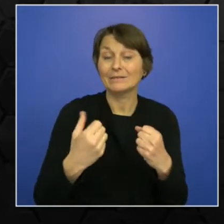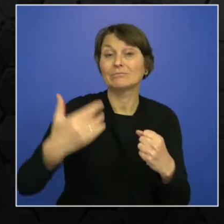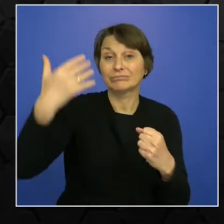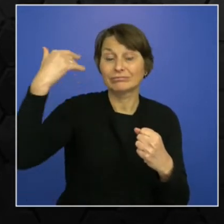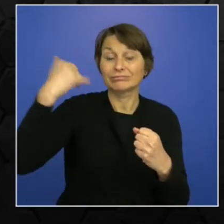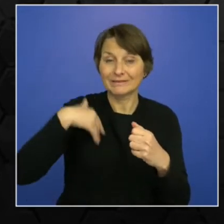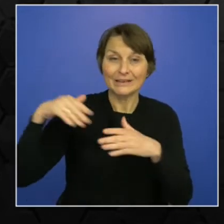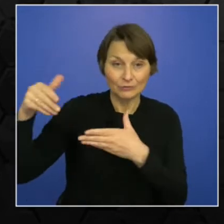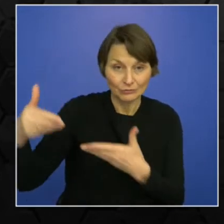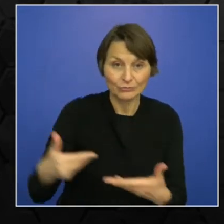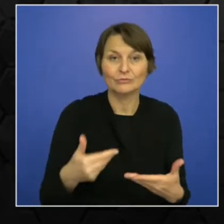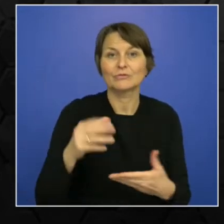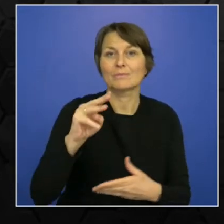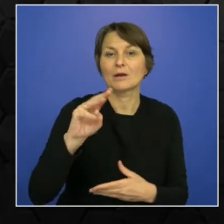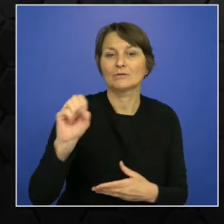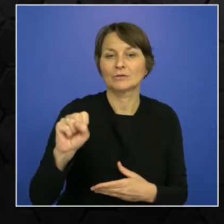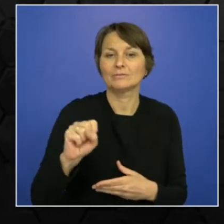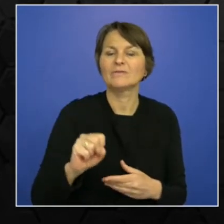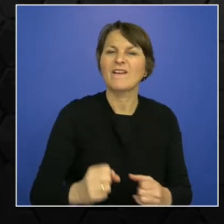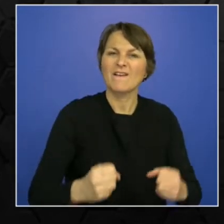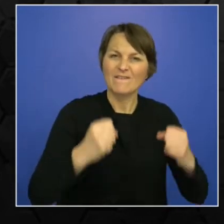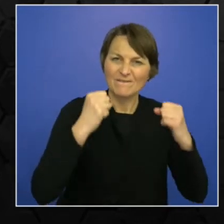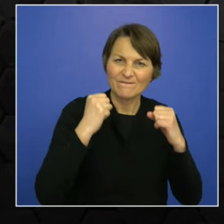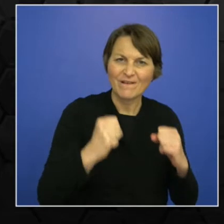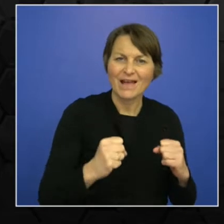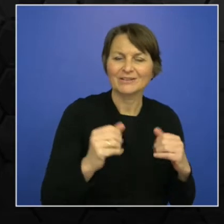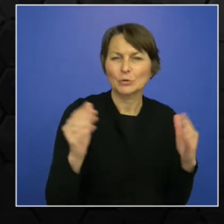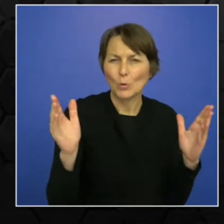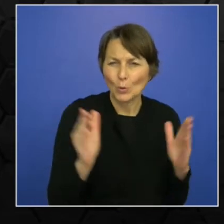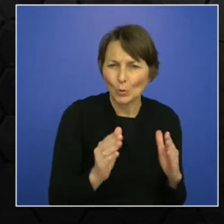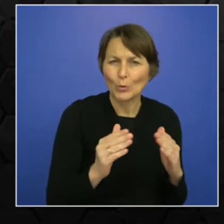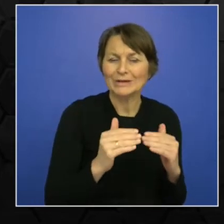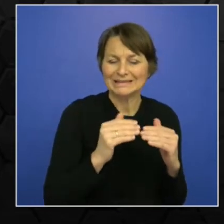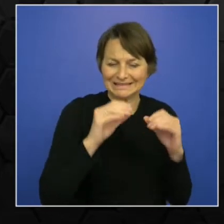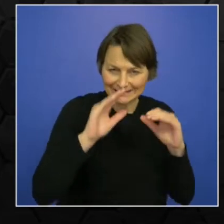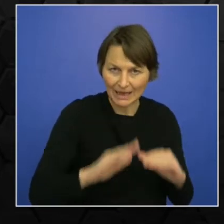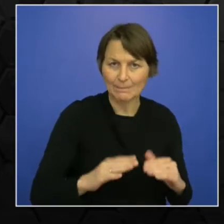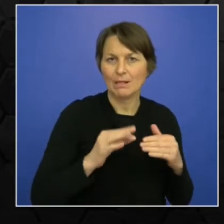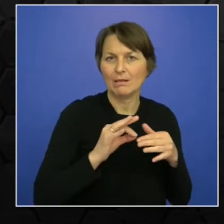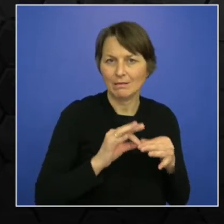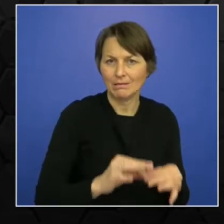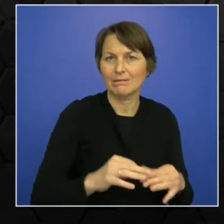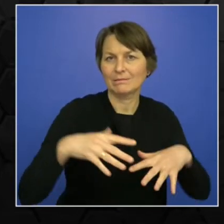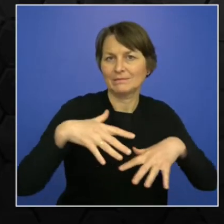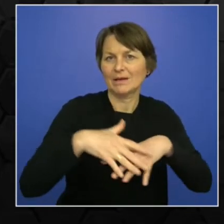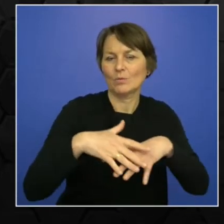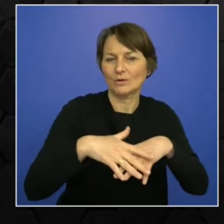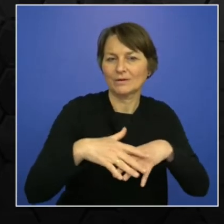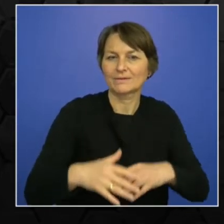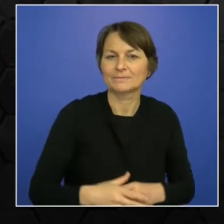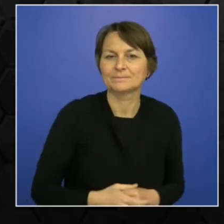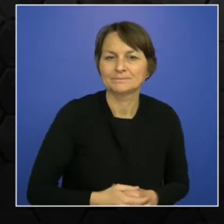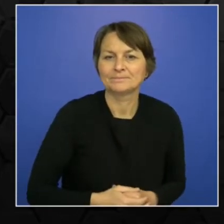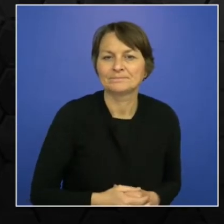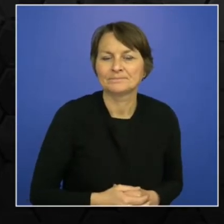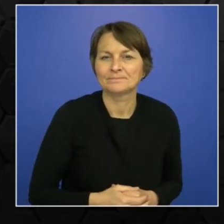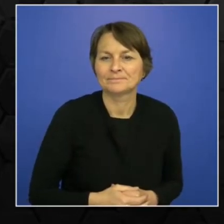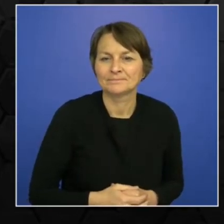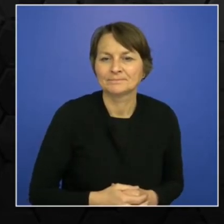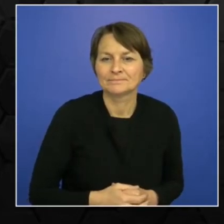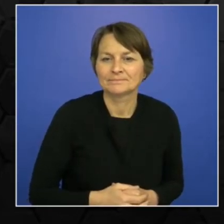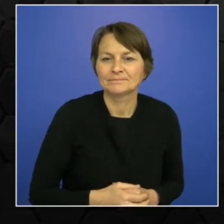fast, accurate, stable, and tiny gated recurrent neural network. So and might be a